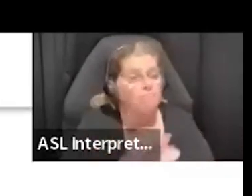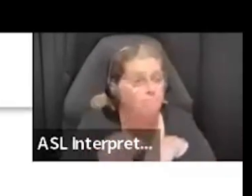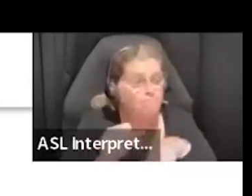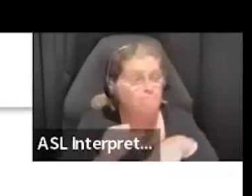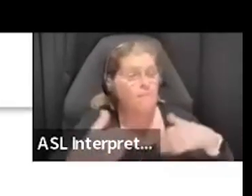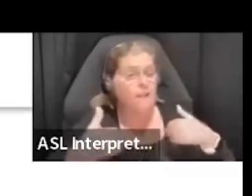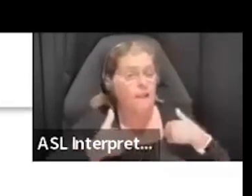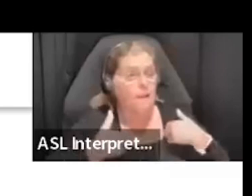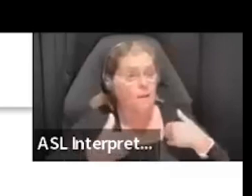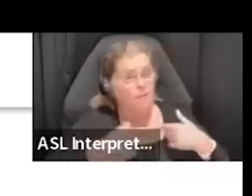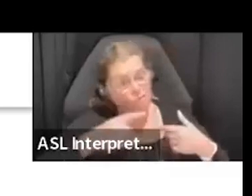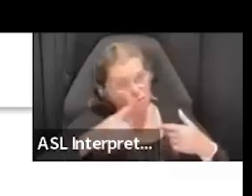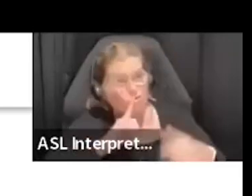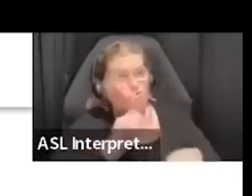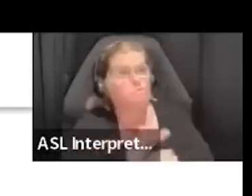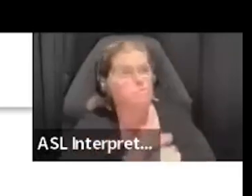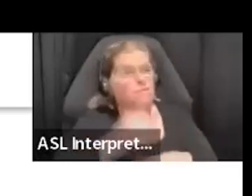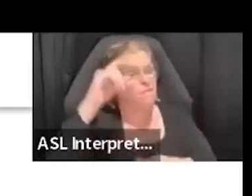belief in the